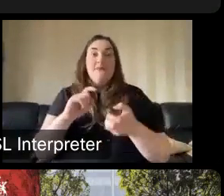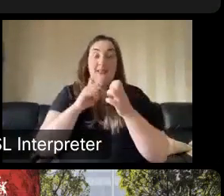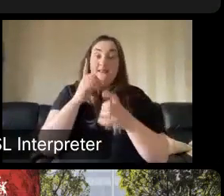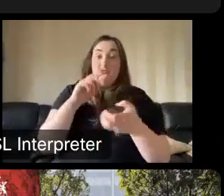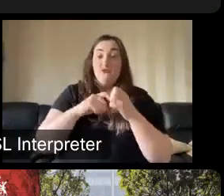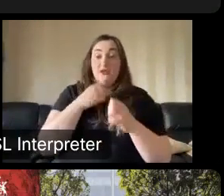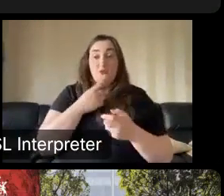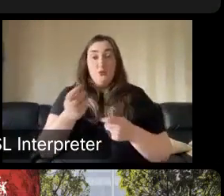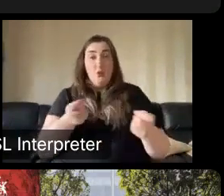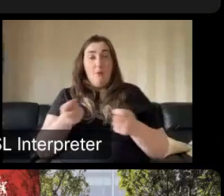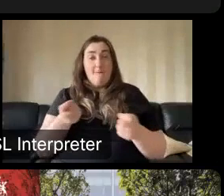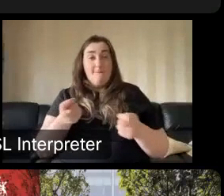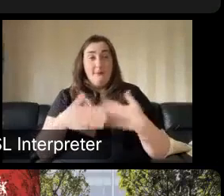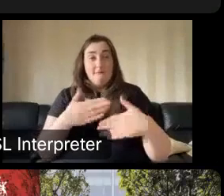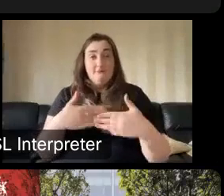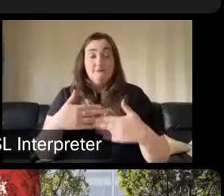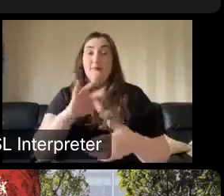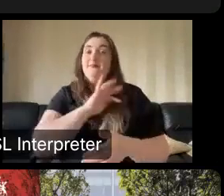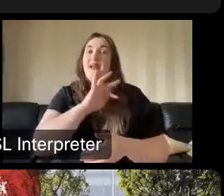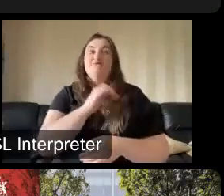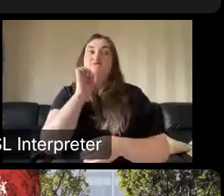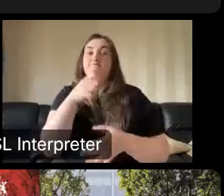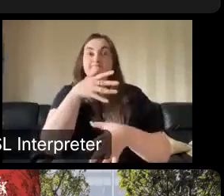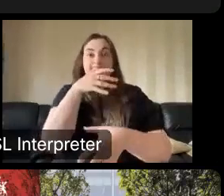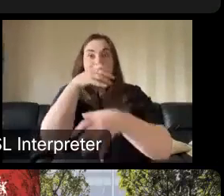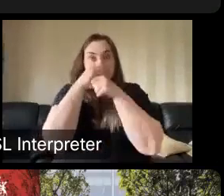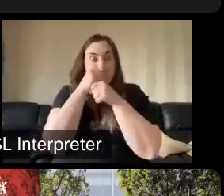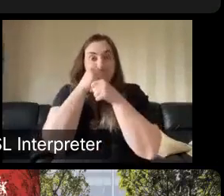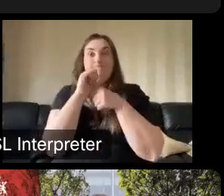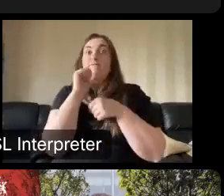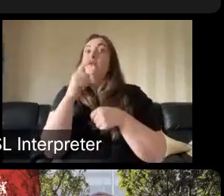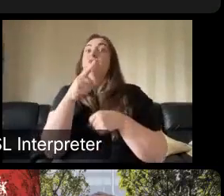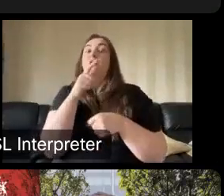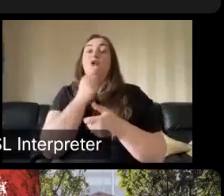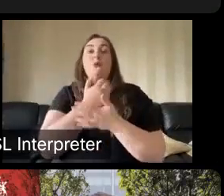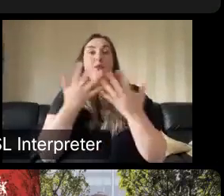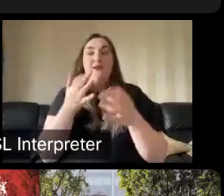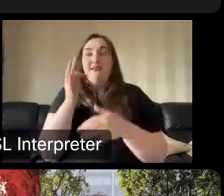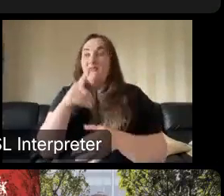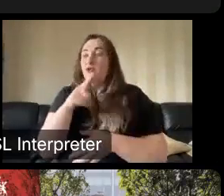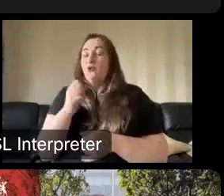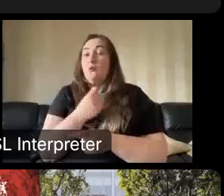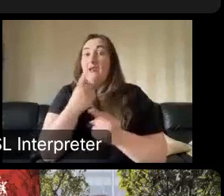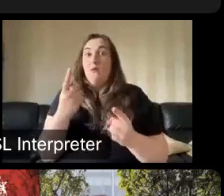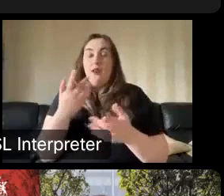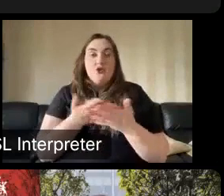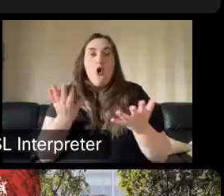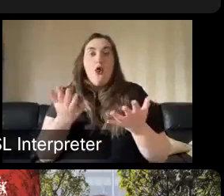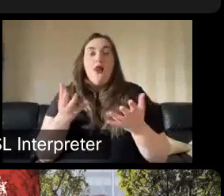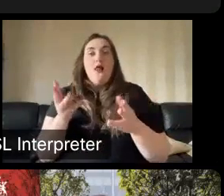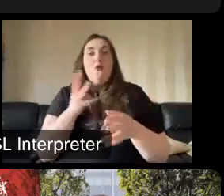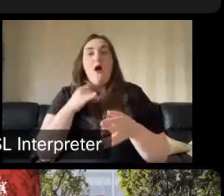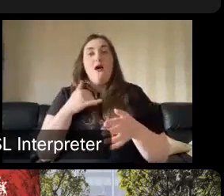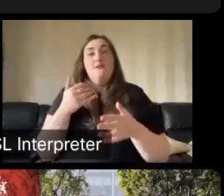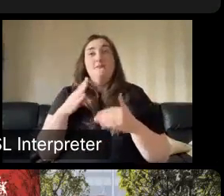with it themselves. They didn't talk to anybody. If they spoke to anybody at all, it was more likely to be in